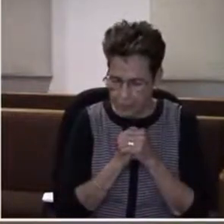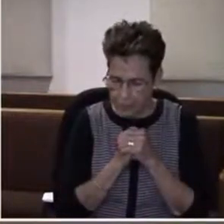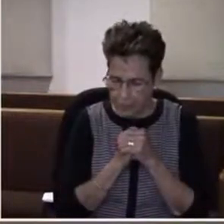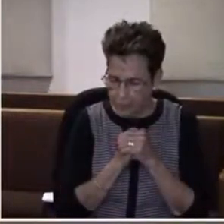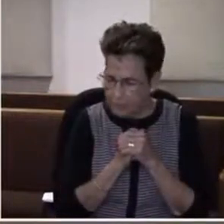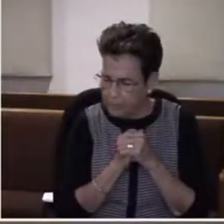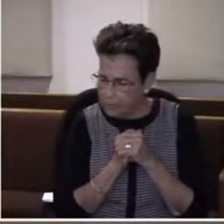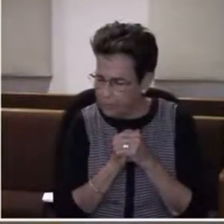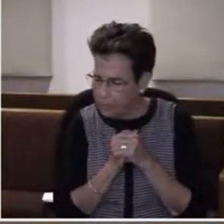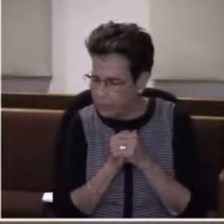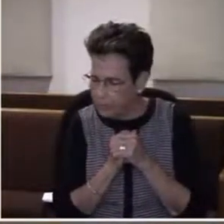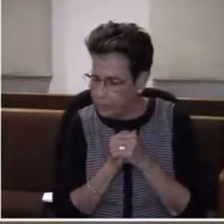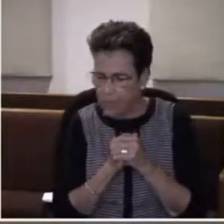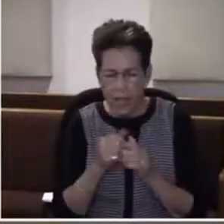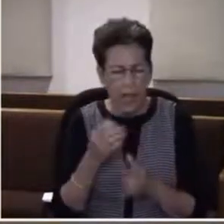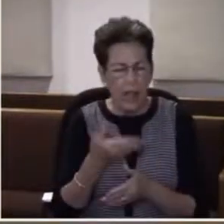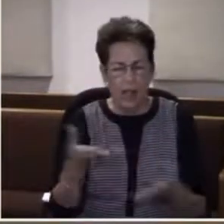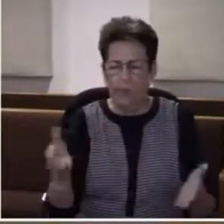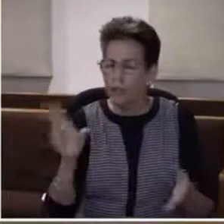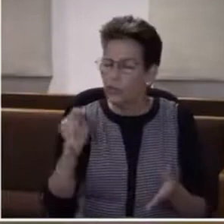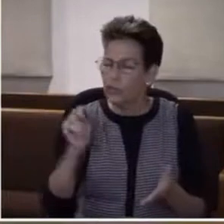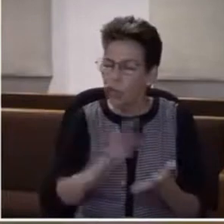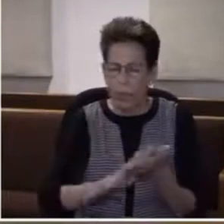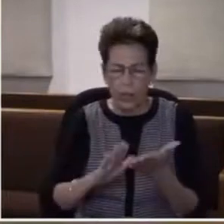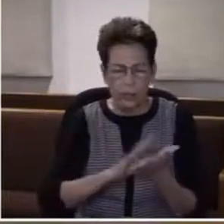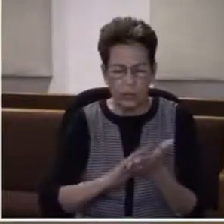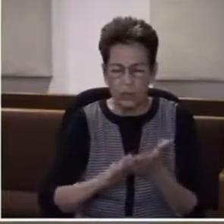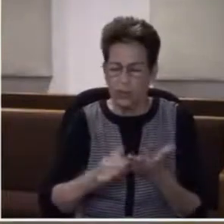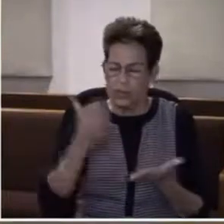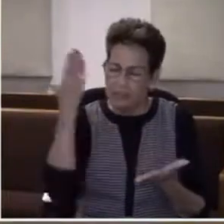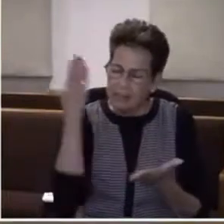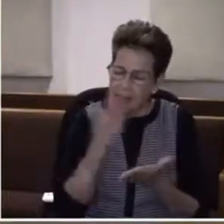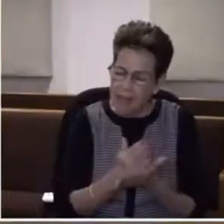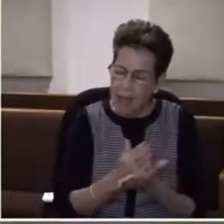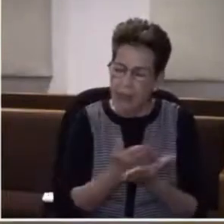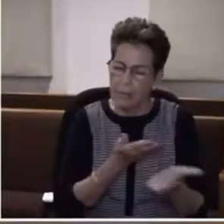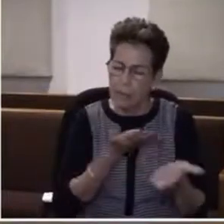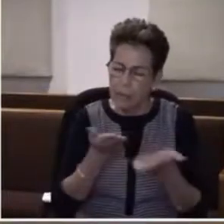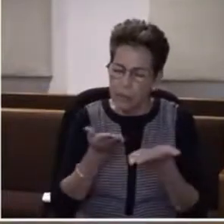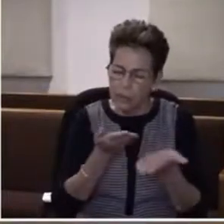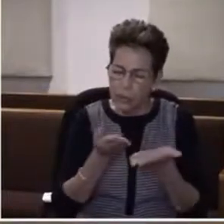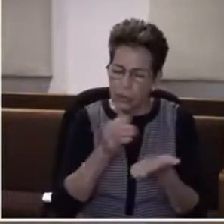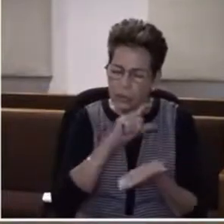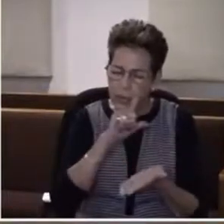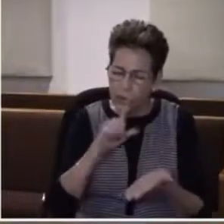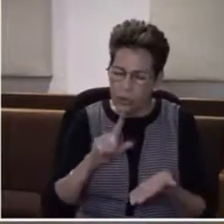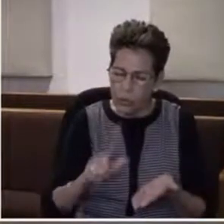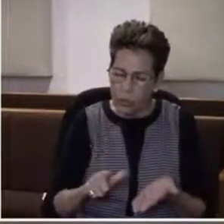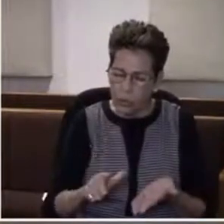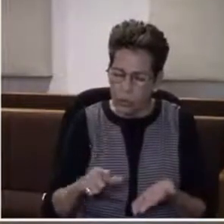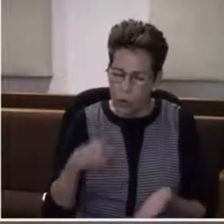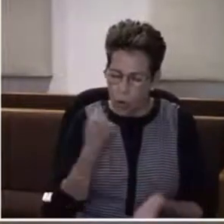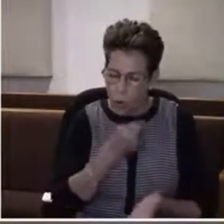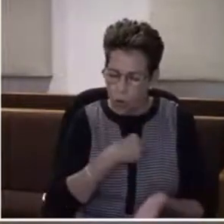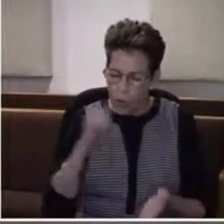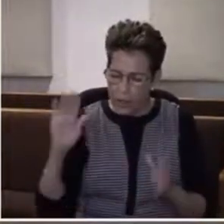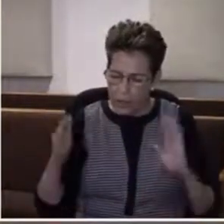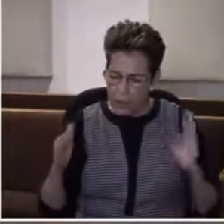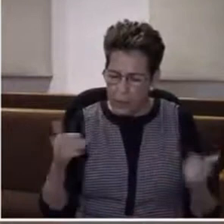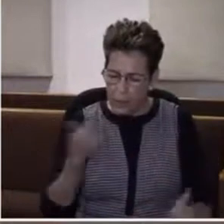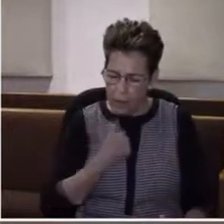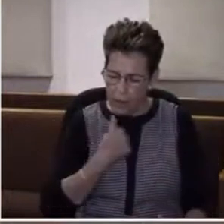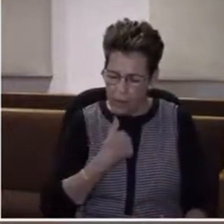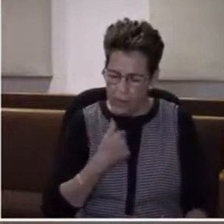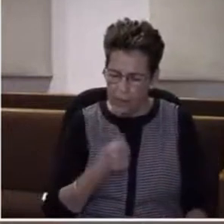not excused or eliminated for serving the Lord. The truth is, we compare ourselves so much with